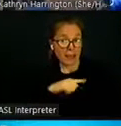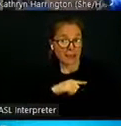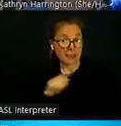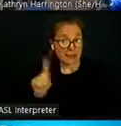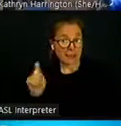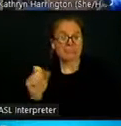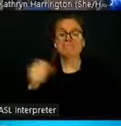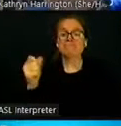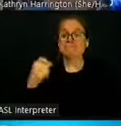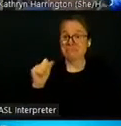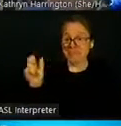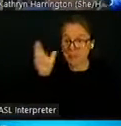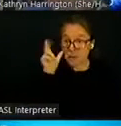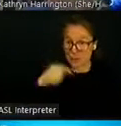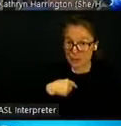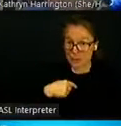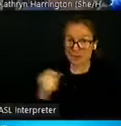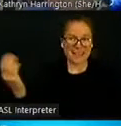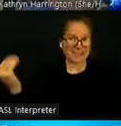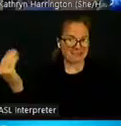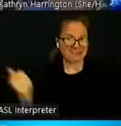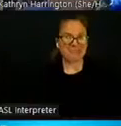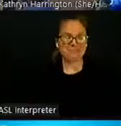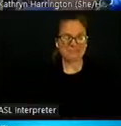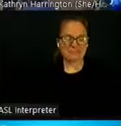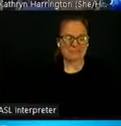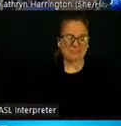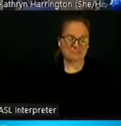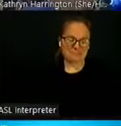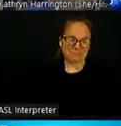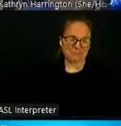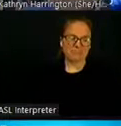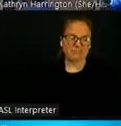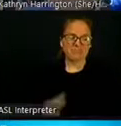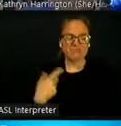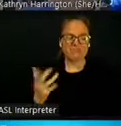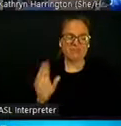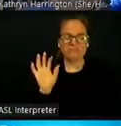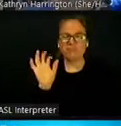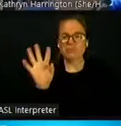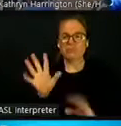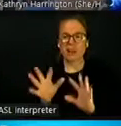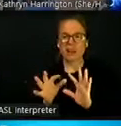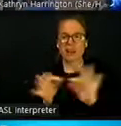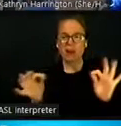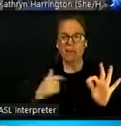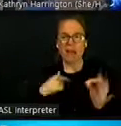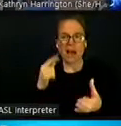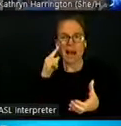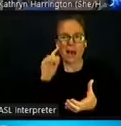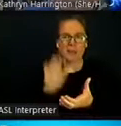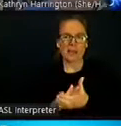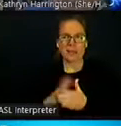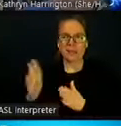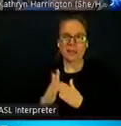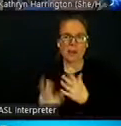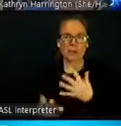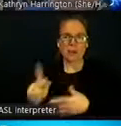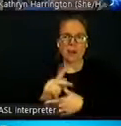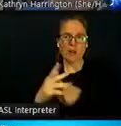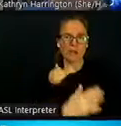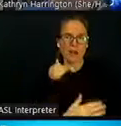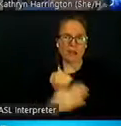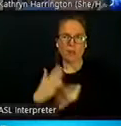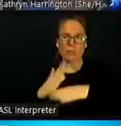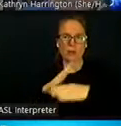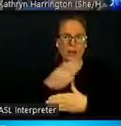Yes, I can. Can you hear me? Yes, we can. Please go ahead. Okay, great. Thanks. I just had a comment. I believe one of the top priorities for a county is to protect